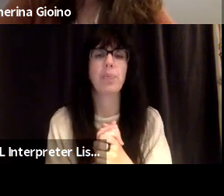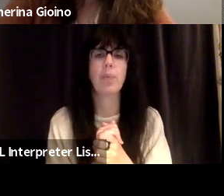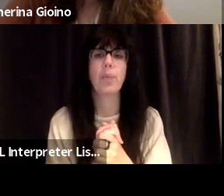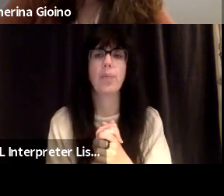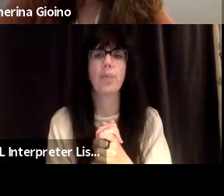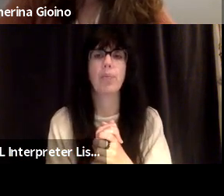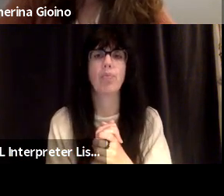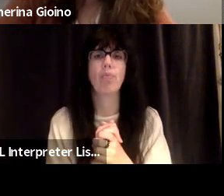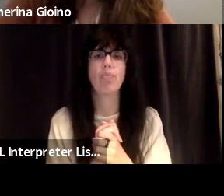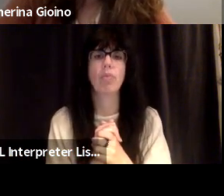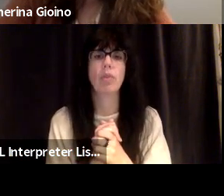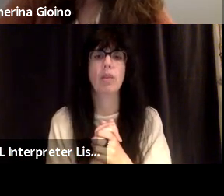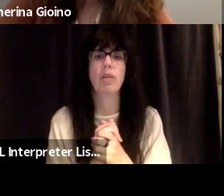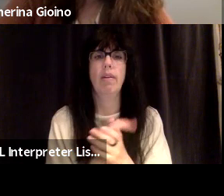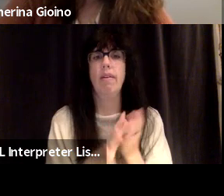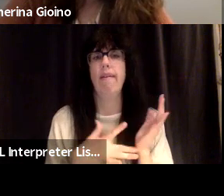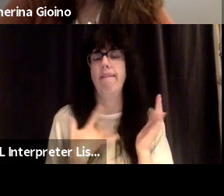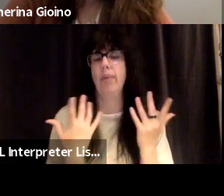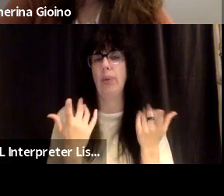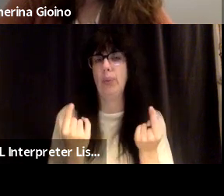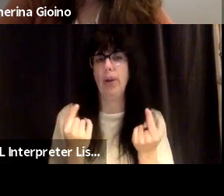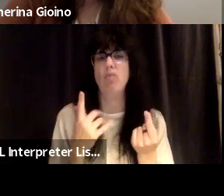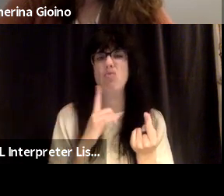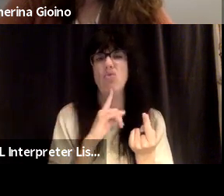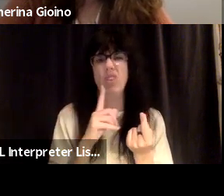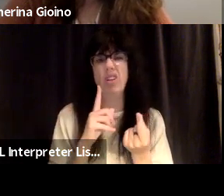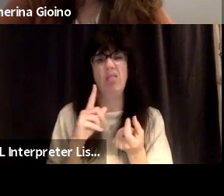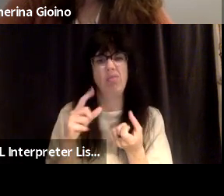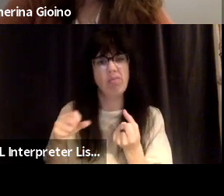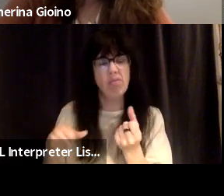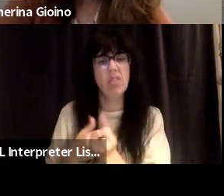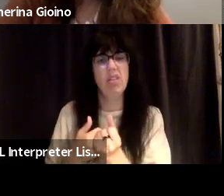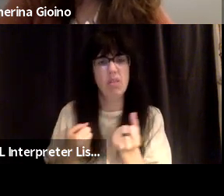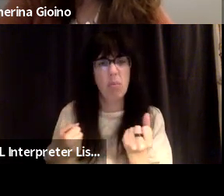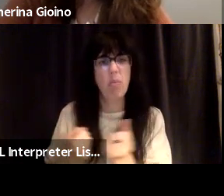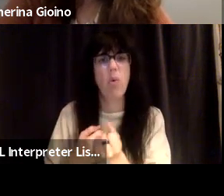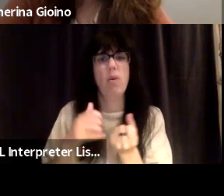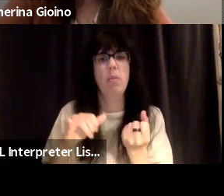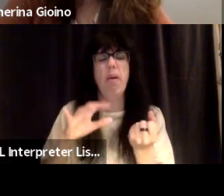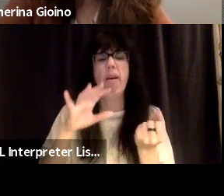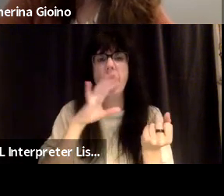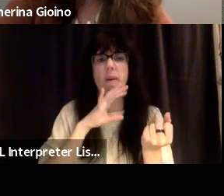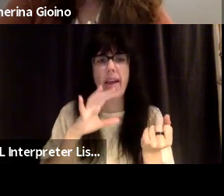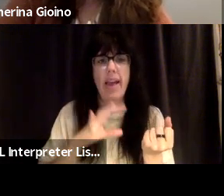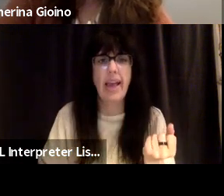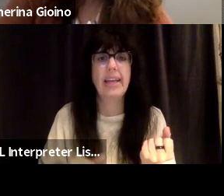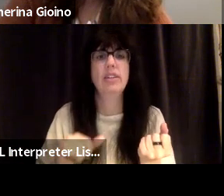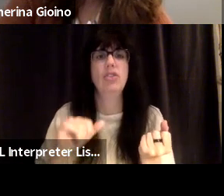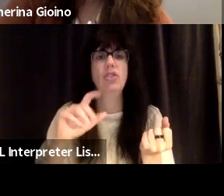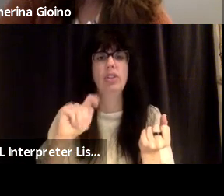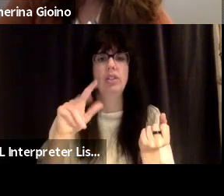stuff that I'm doing is kind of like backed by like centuries of ancient texts. I've dug them up. The secrets have been revealed to me. I'm using